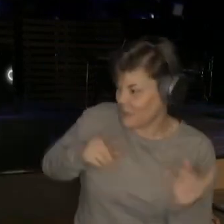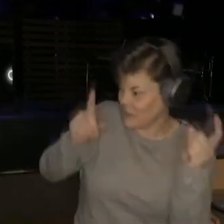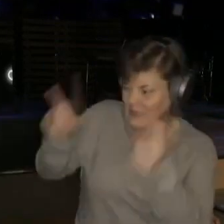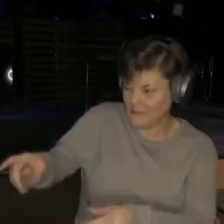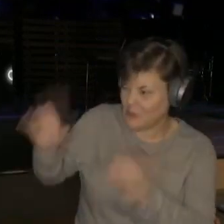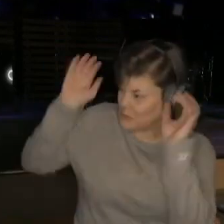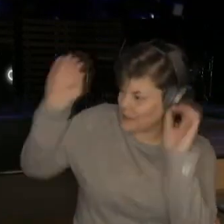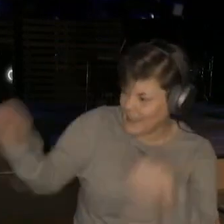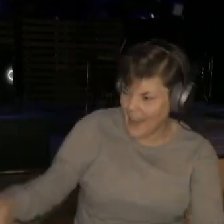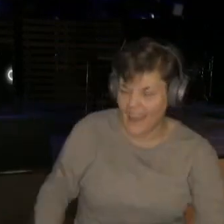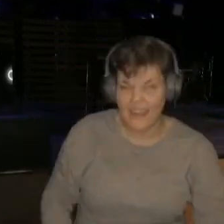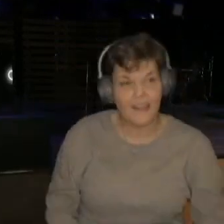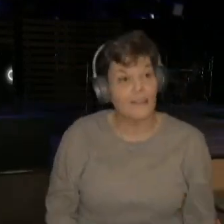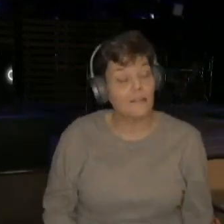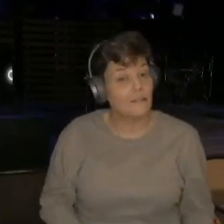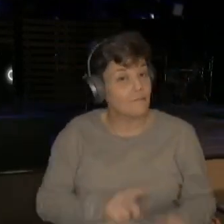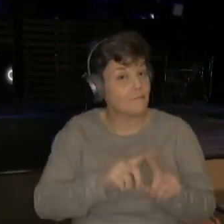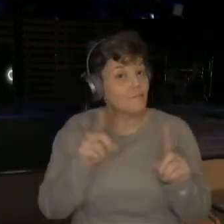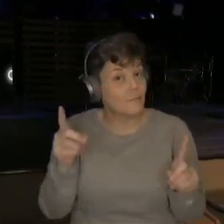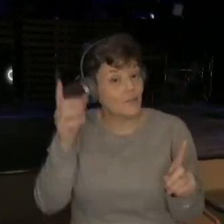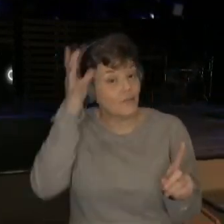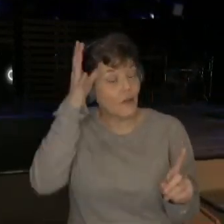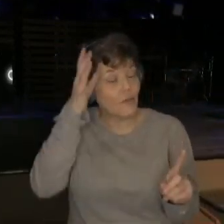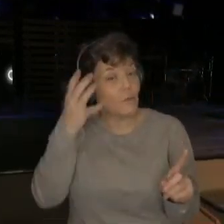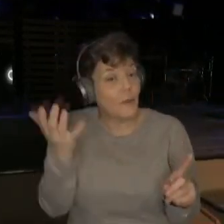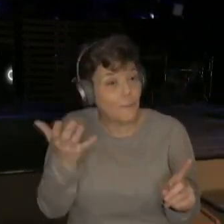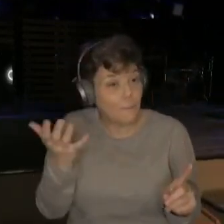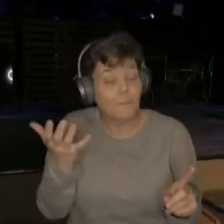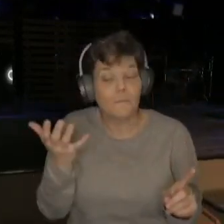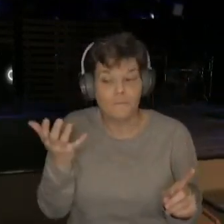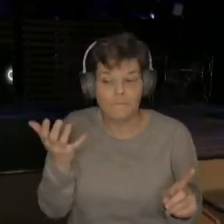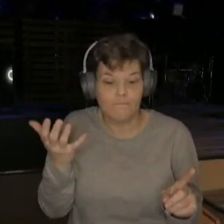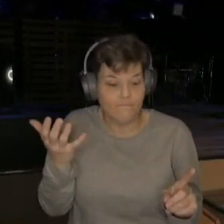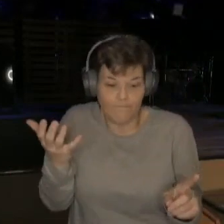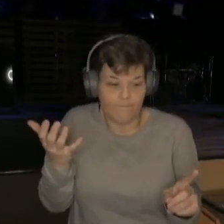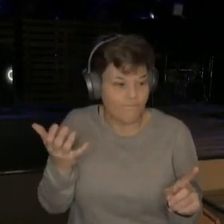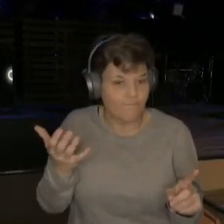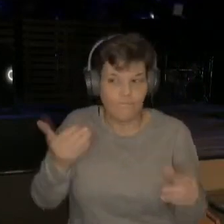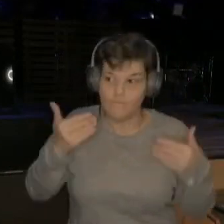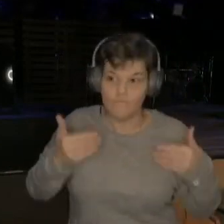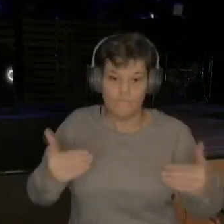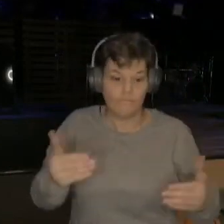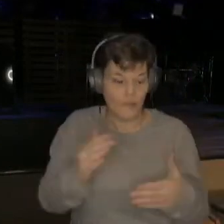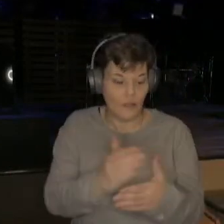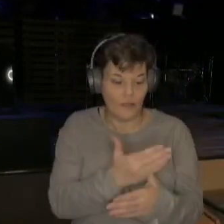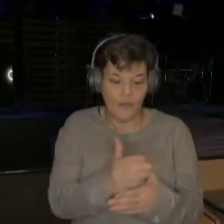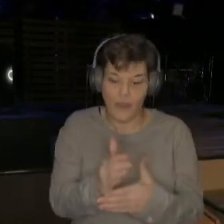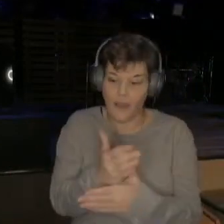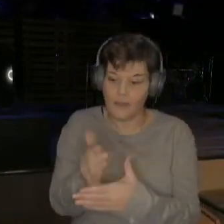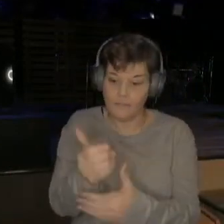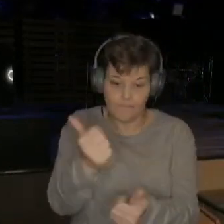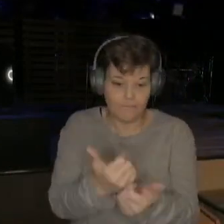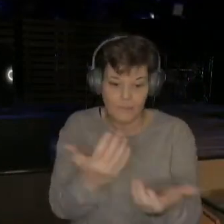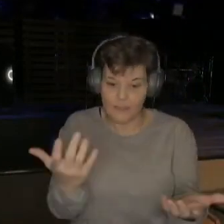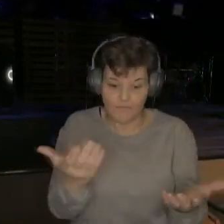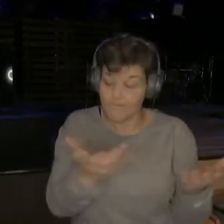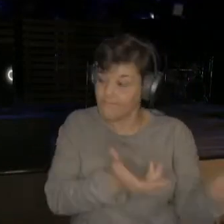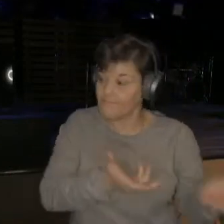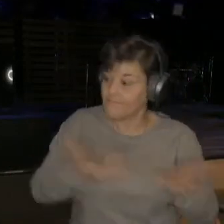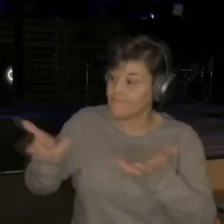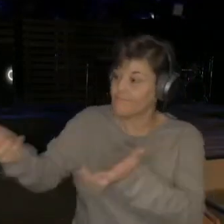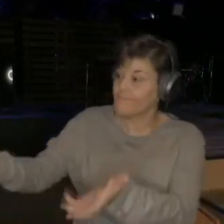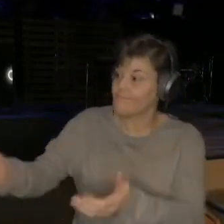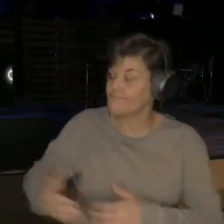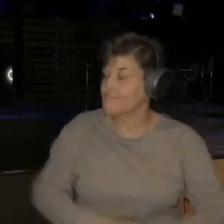went. The father simply divided all that was his and gave it to his